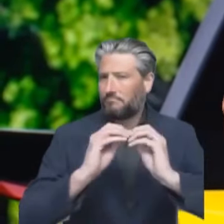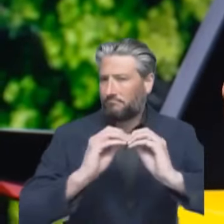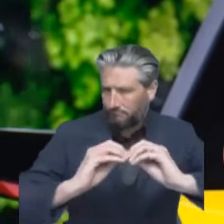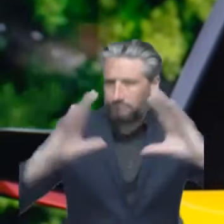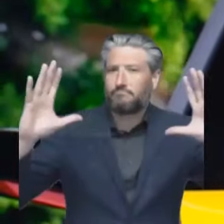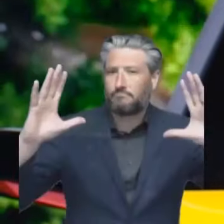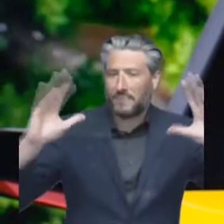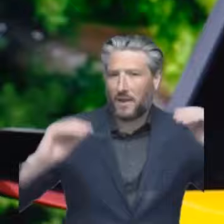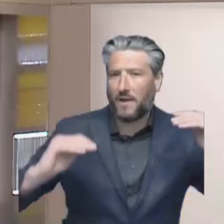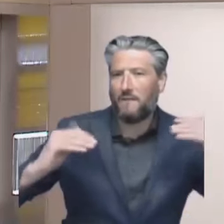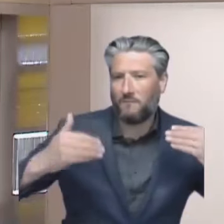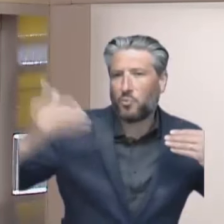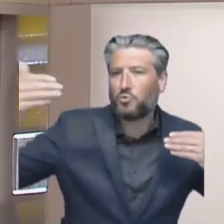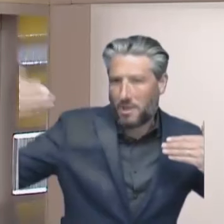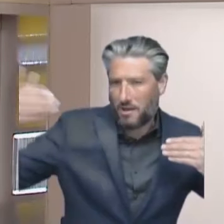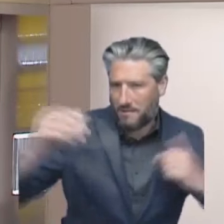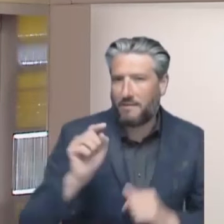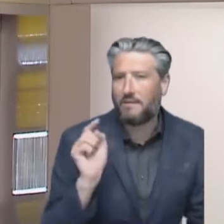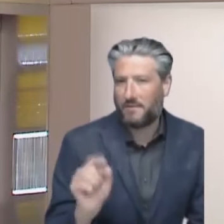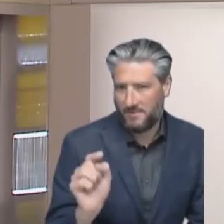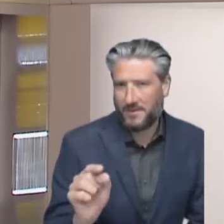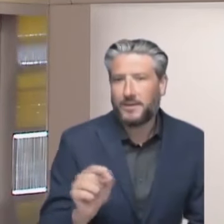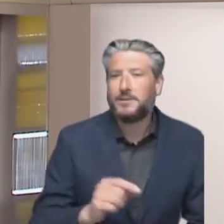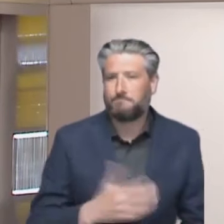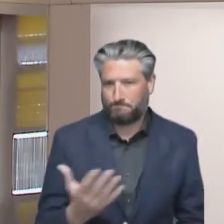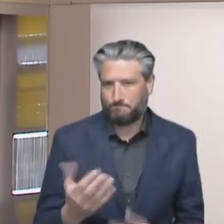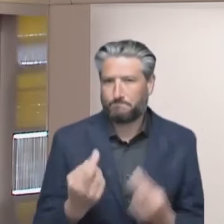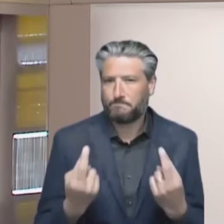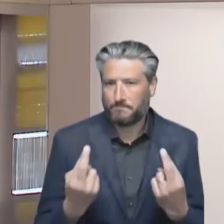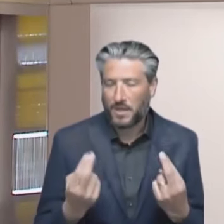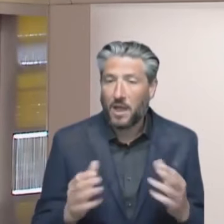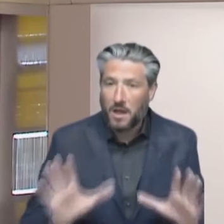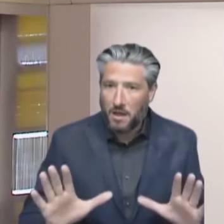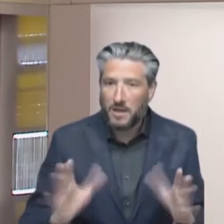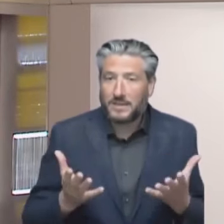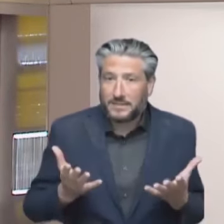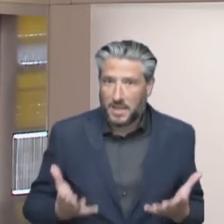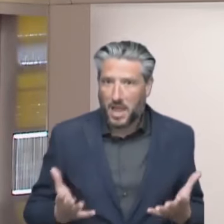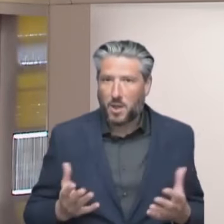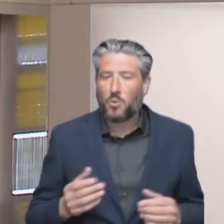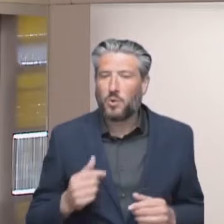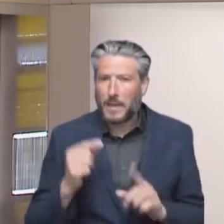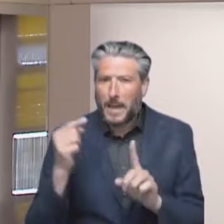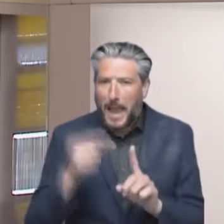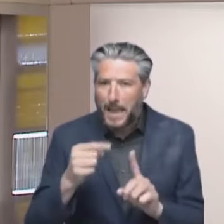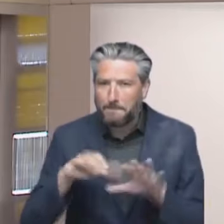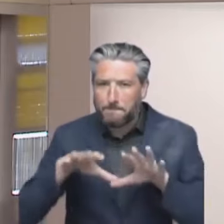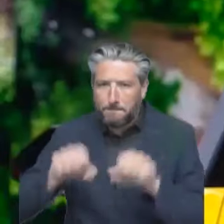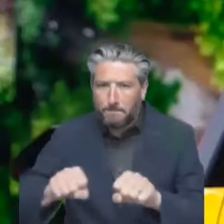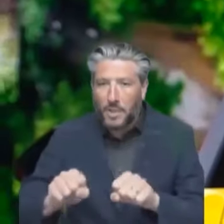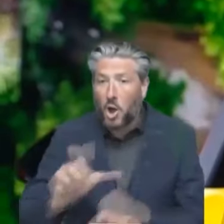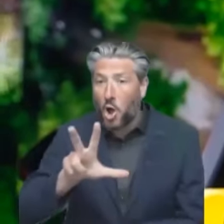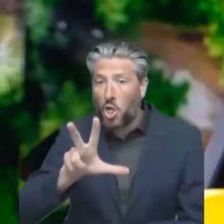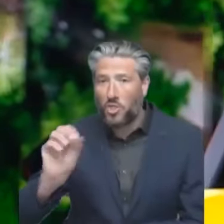can begin by getting 30% of the market of LCVs